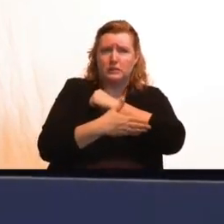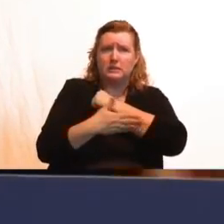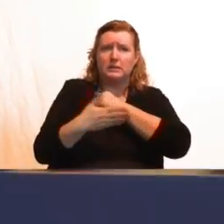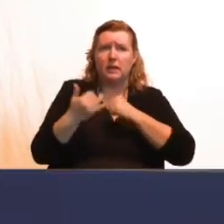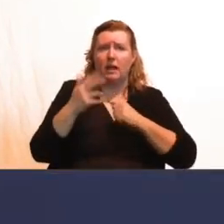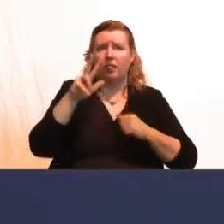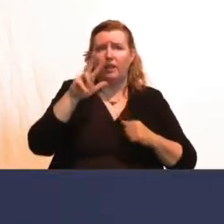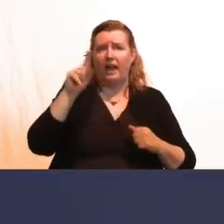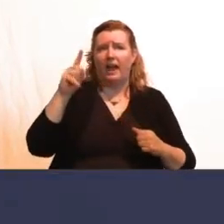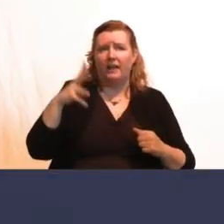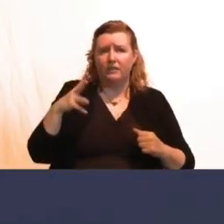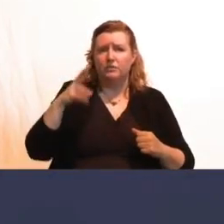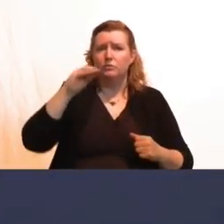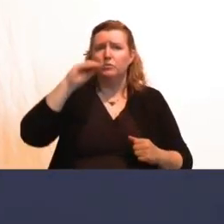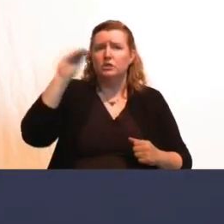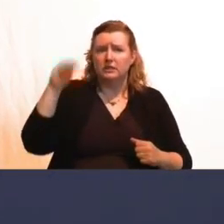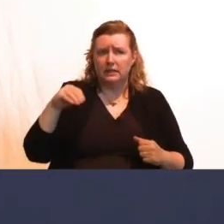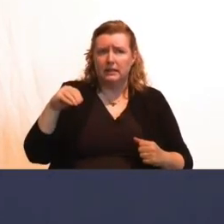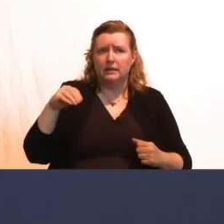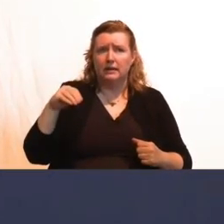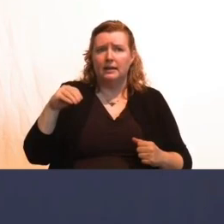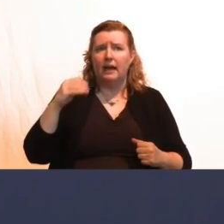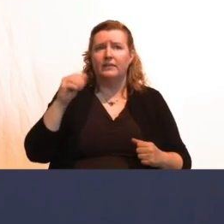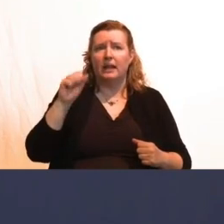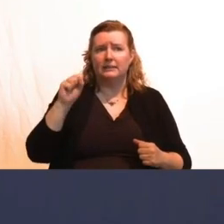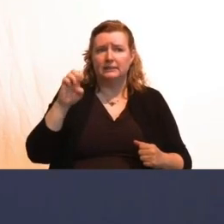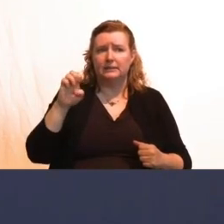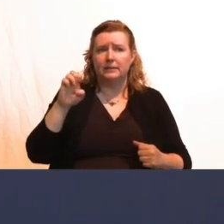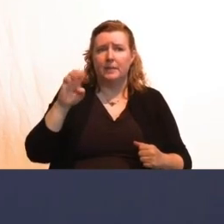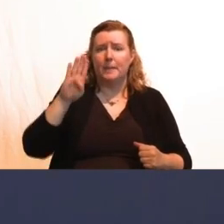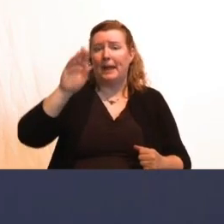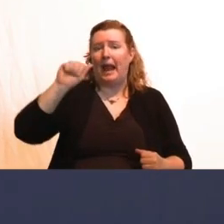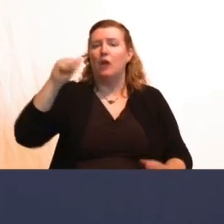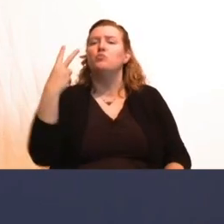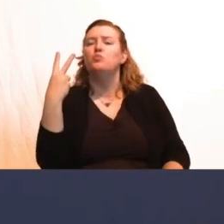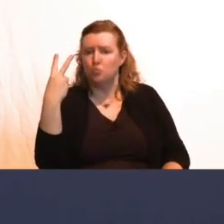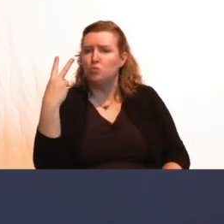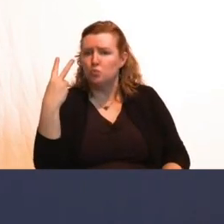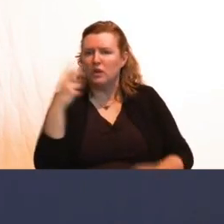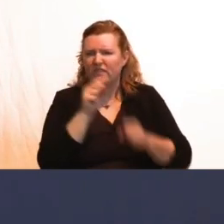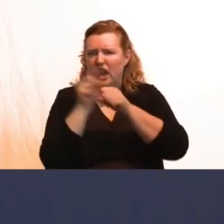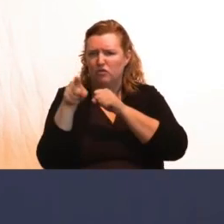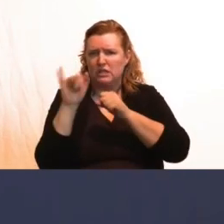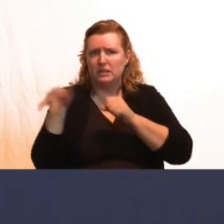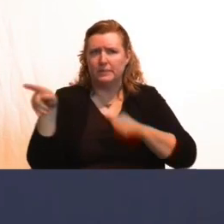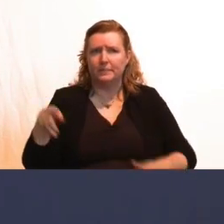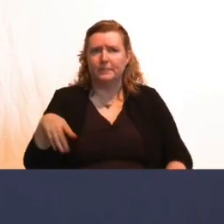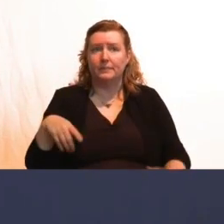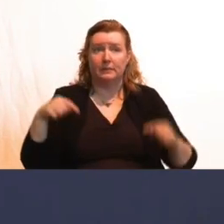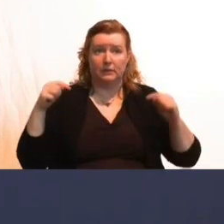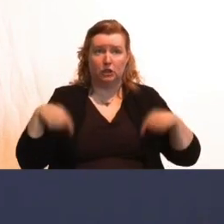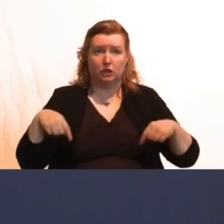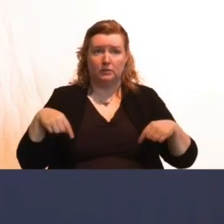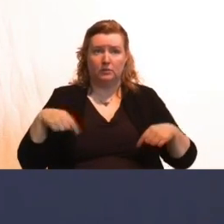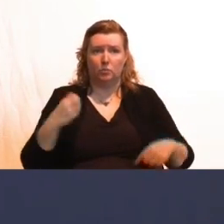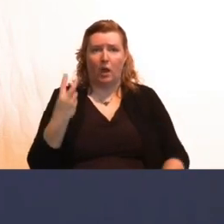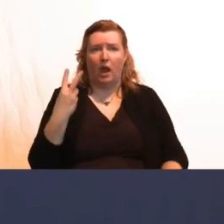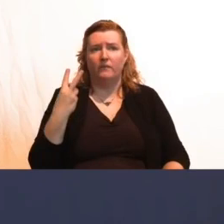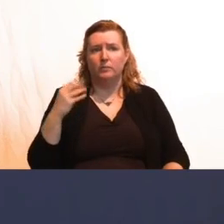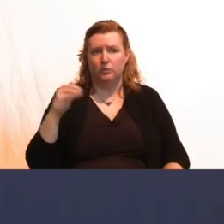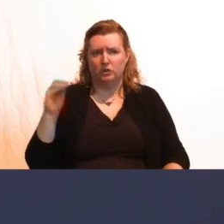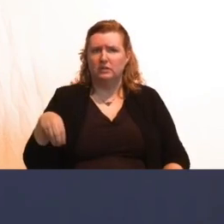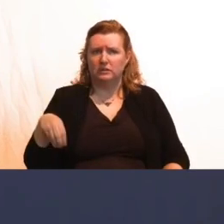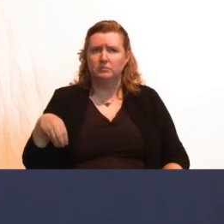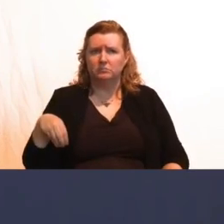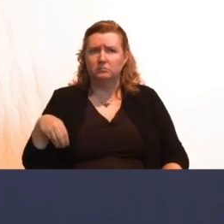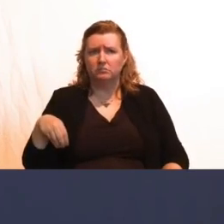more like 12%. But it does not appear to be more lethal. There's no evidence it's more lethal. Not yet. But you have to, so